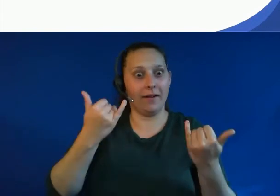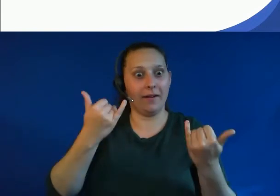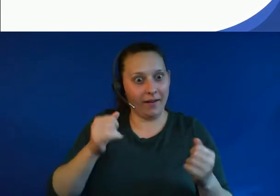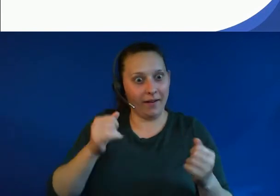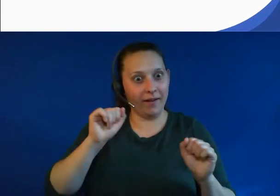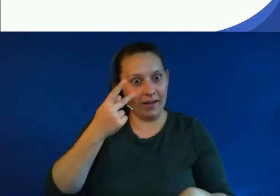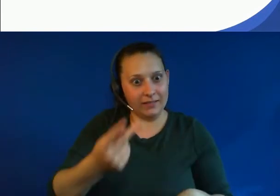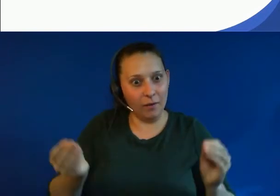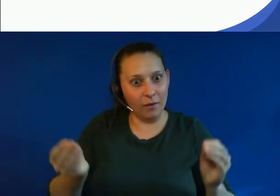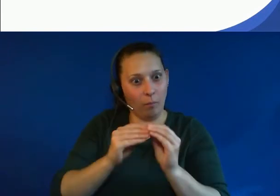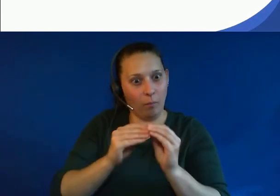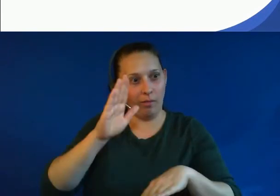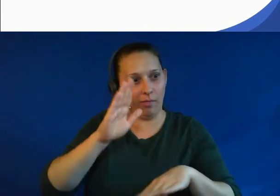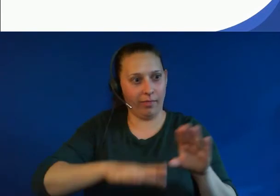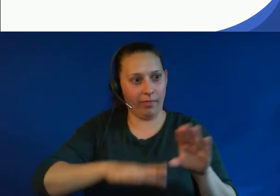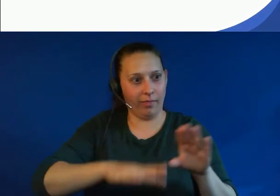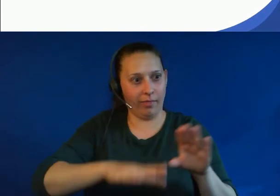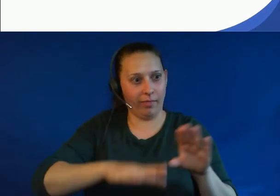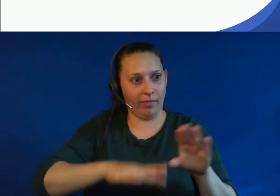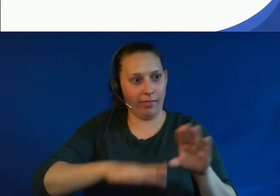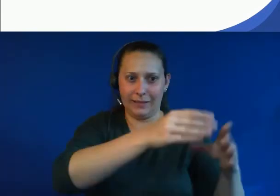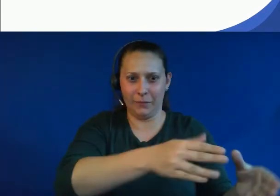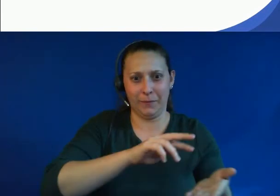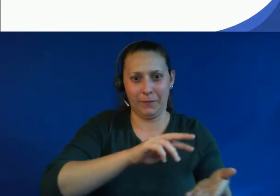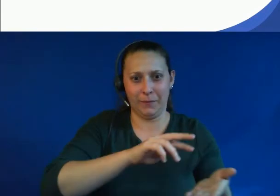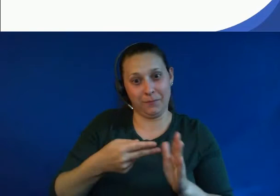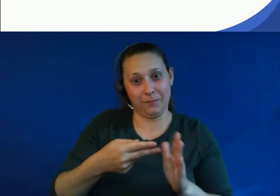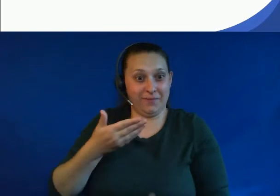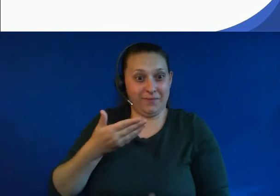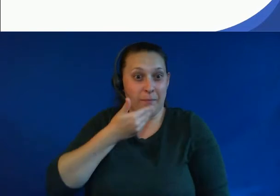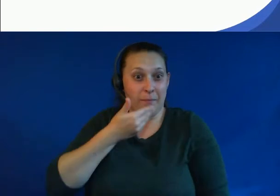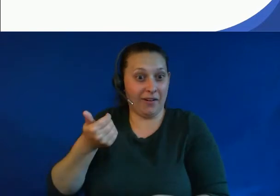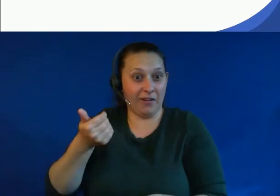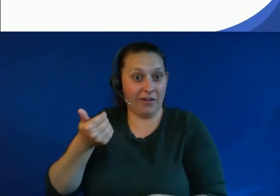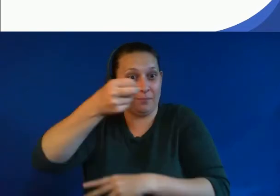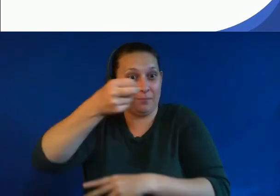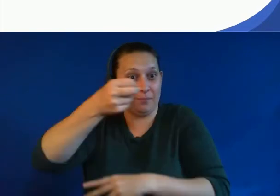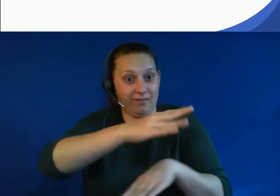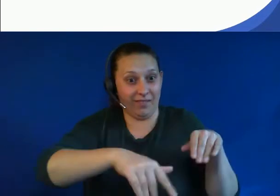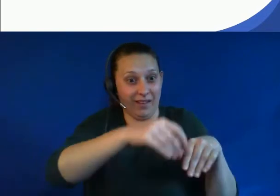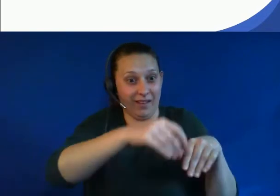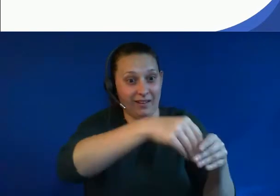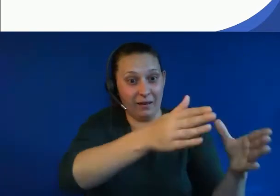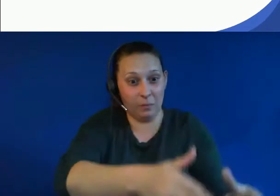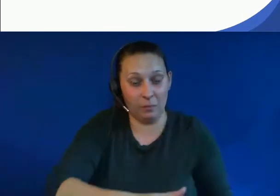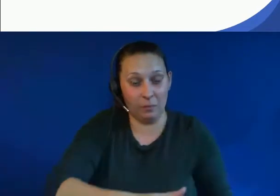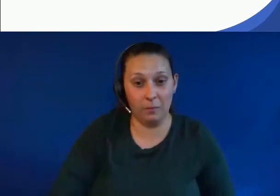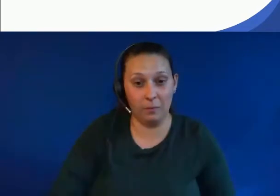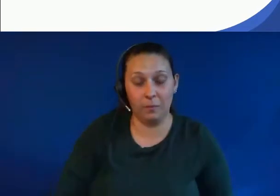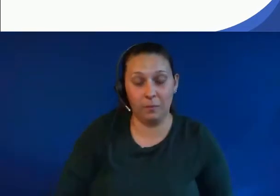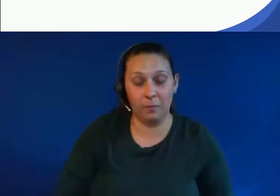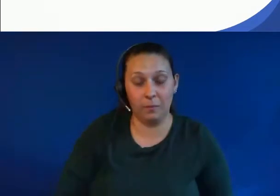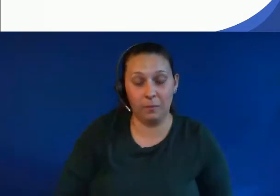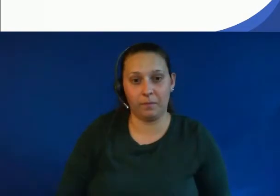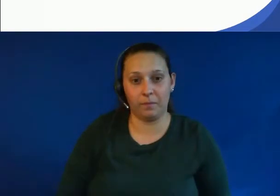doctor. So in some ways, it can even be better. And so sort of diabetic and hypertension.